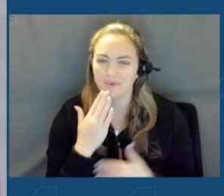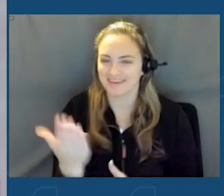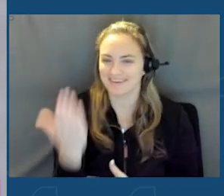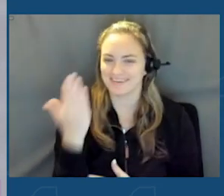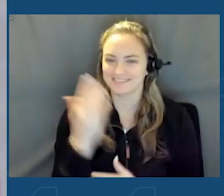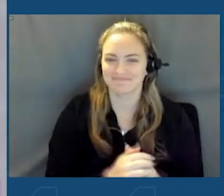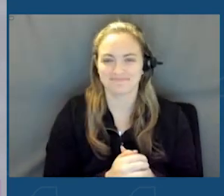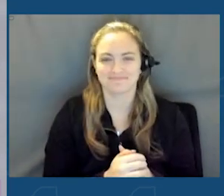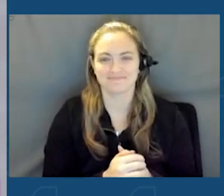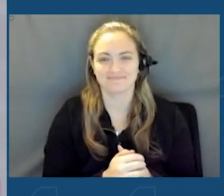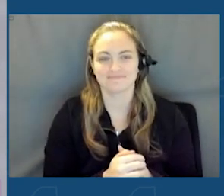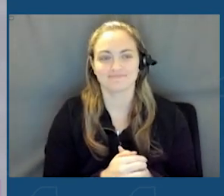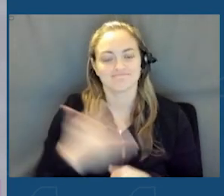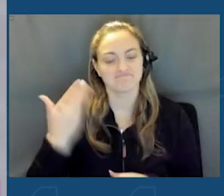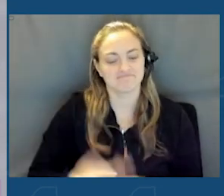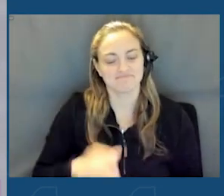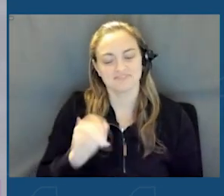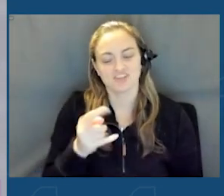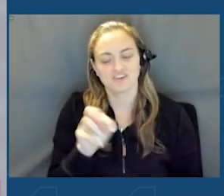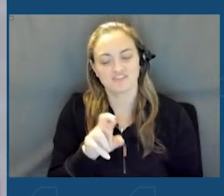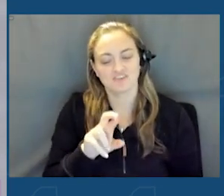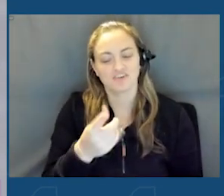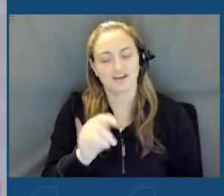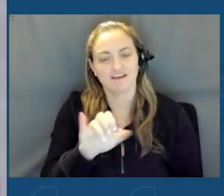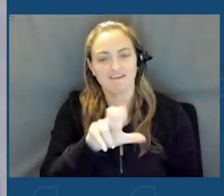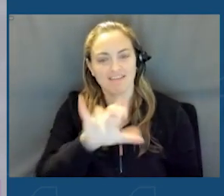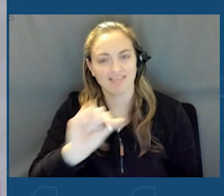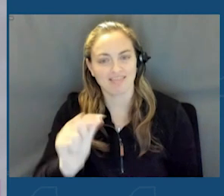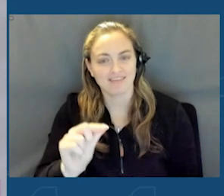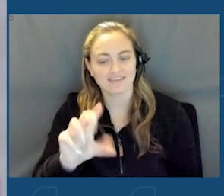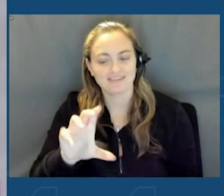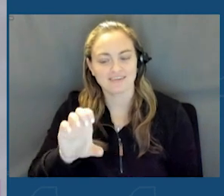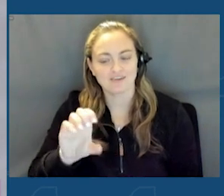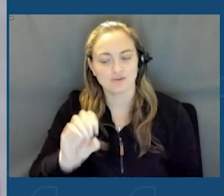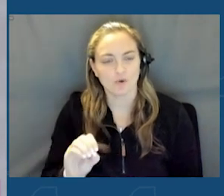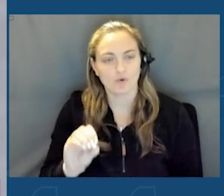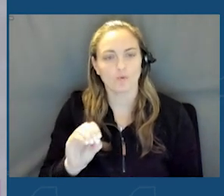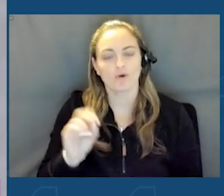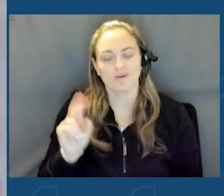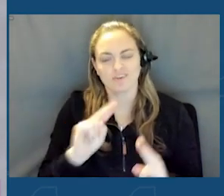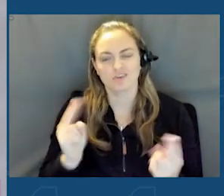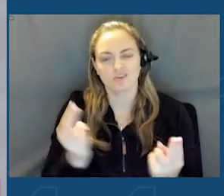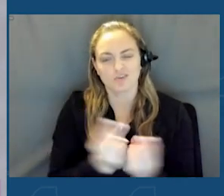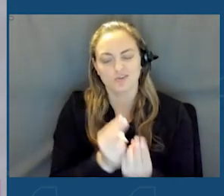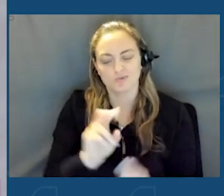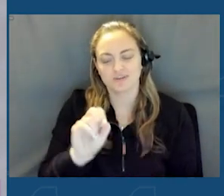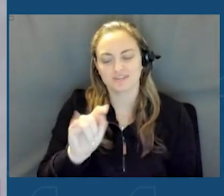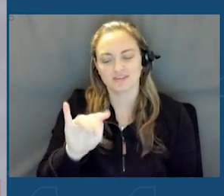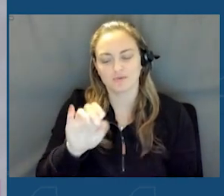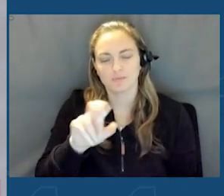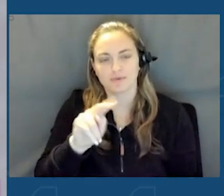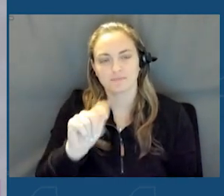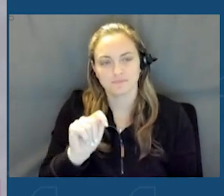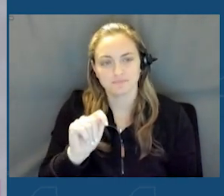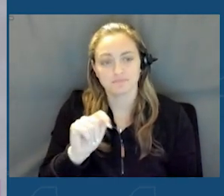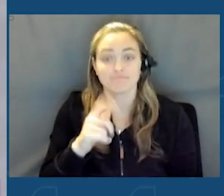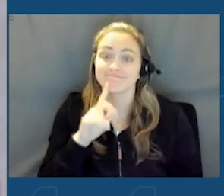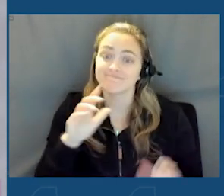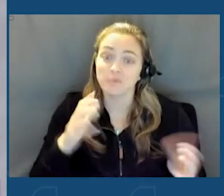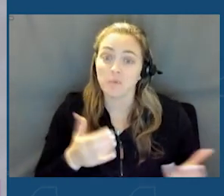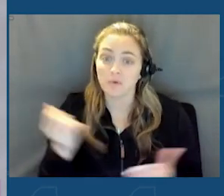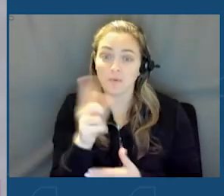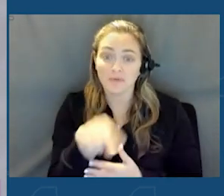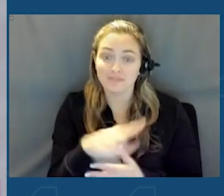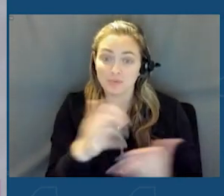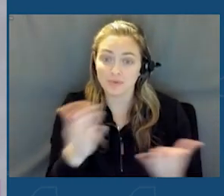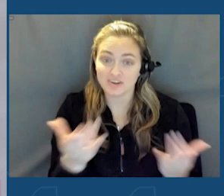I'm Jennifer Geiling, and I'm the CEO of Union Settlement. I want to welcome all of you here